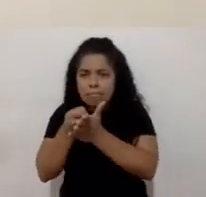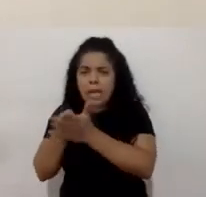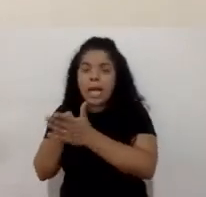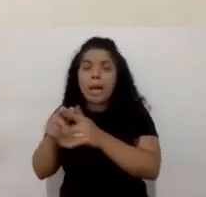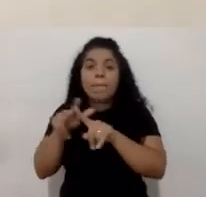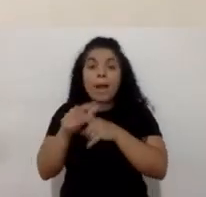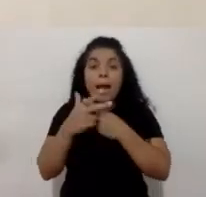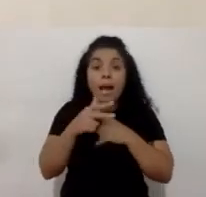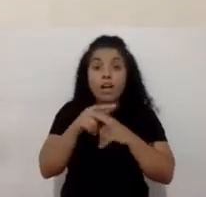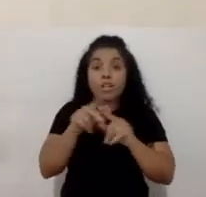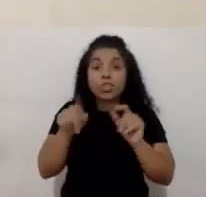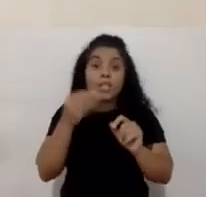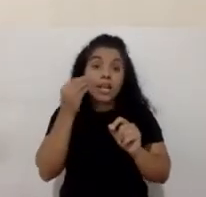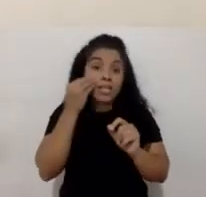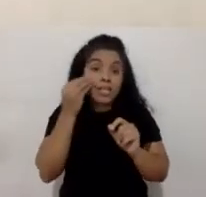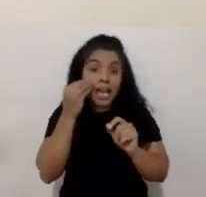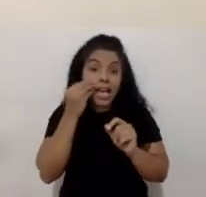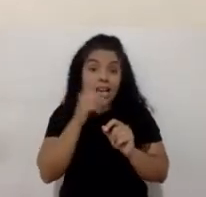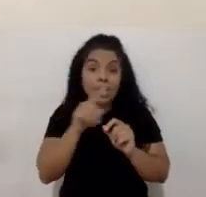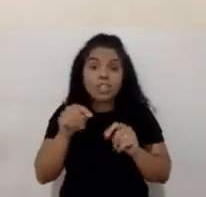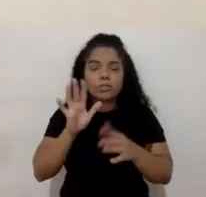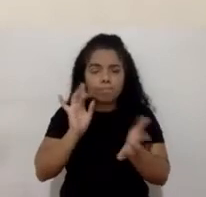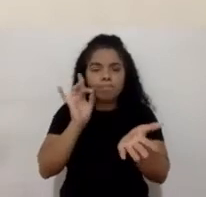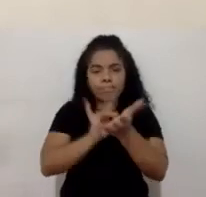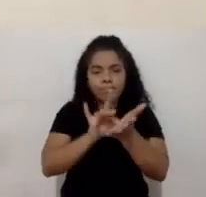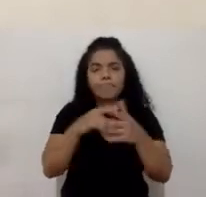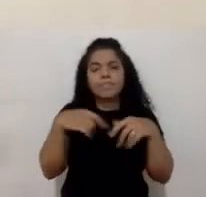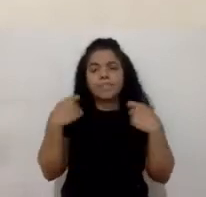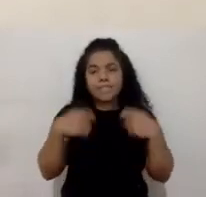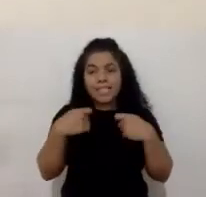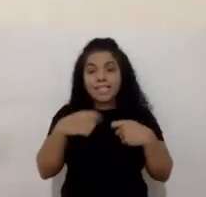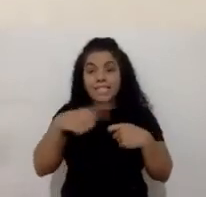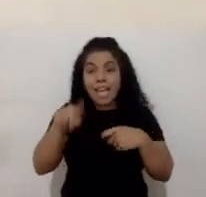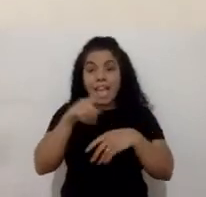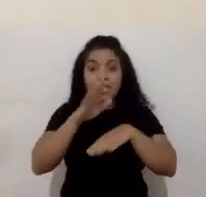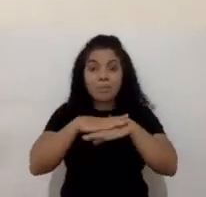that and avoid tests that maybe aren't adding as much value.